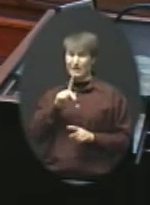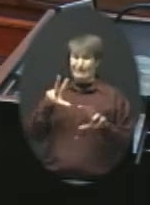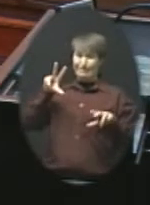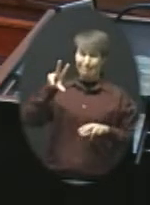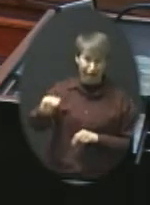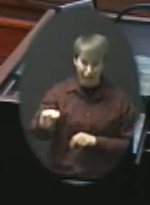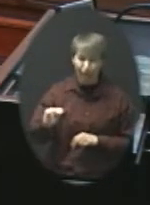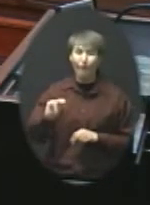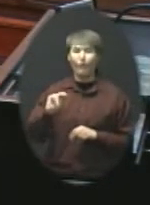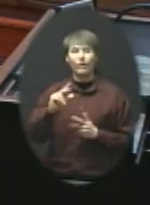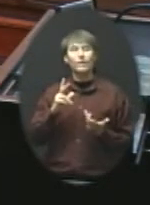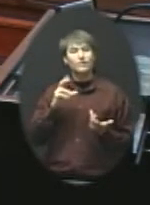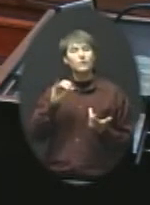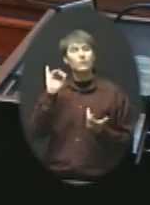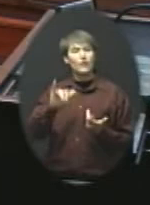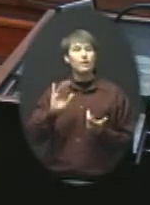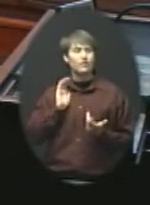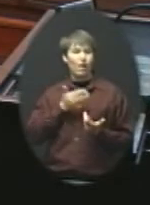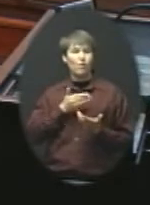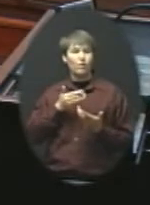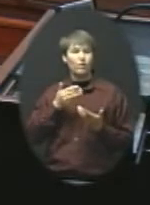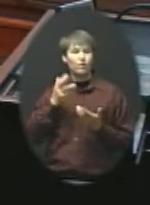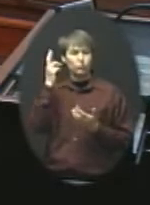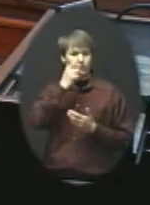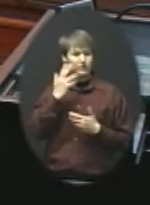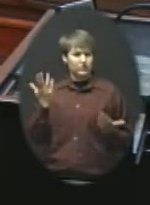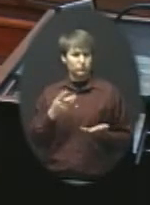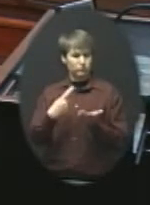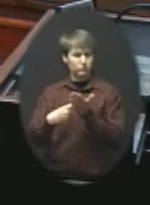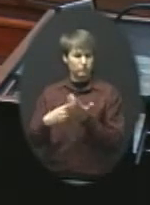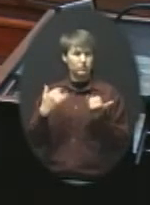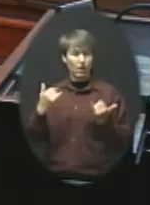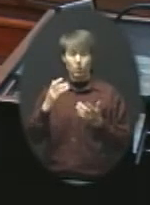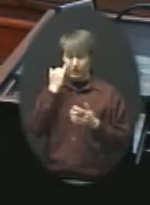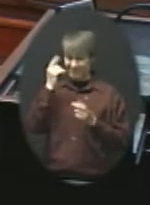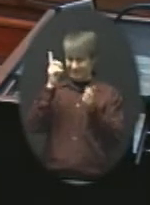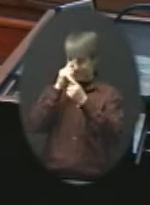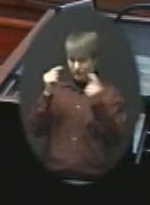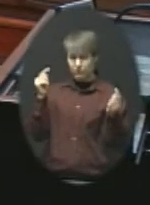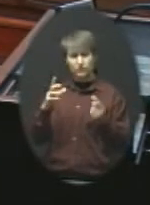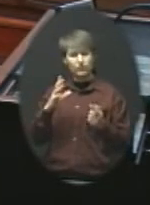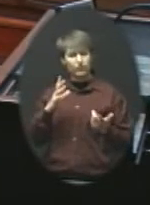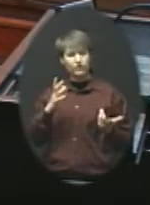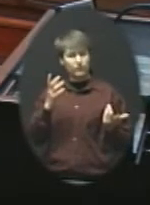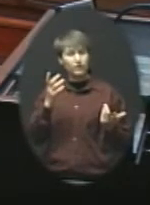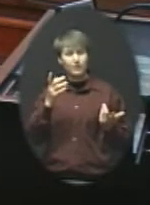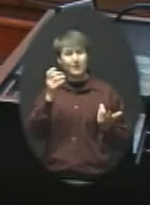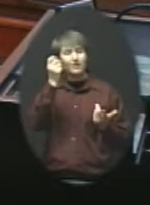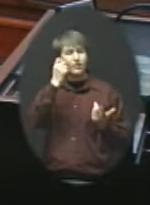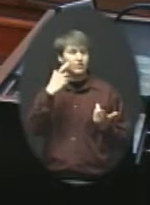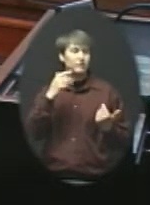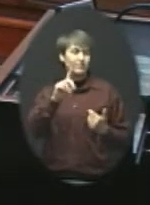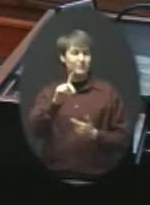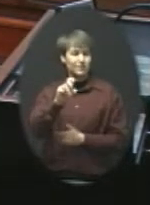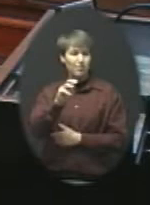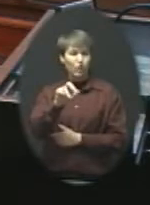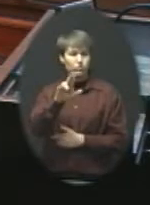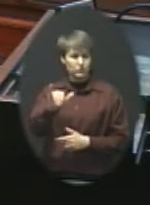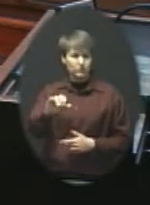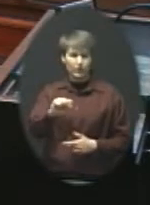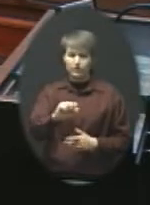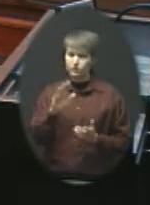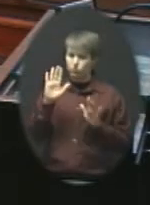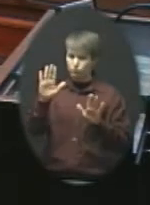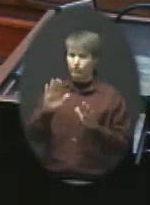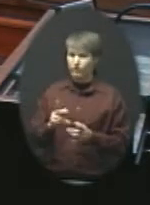know, and so that's our effort here. And if you disagree with us, we, you know, the whole thing is this is a democracy. It's a great venue